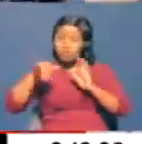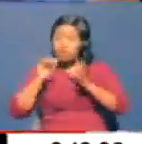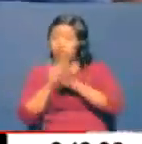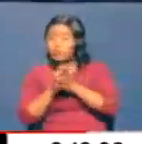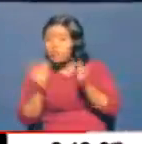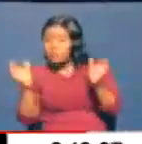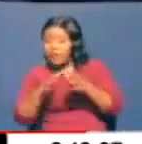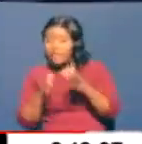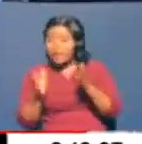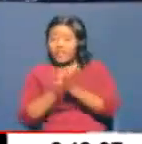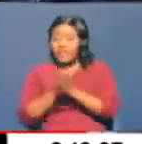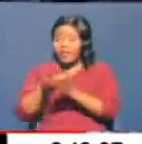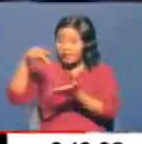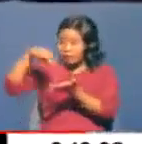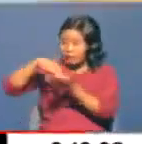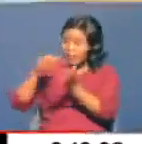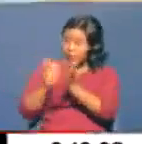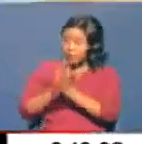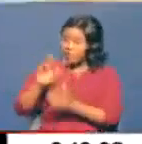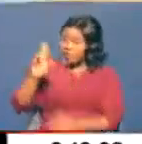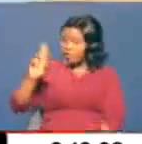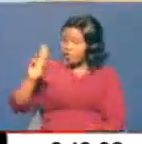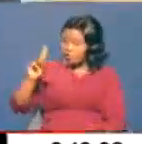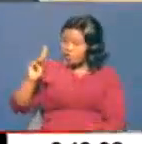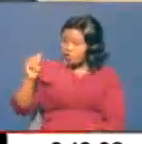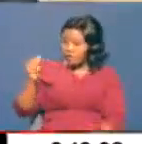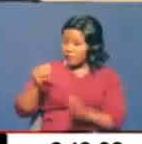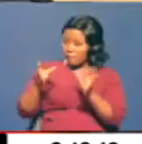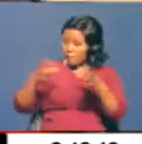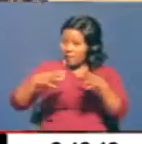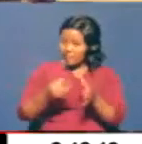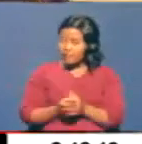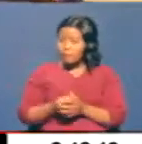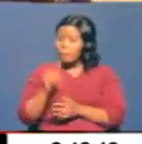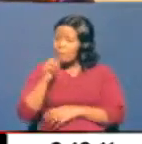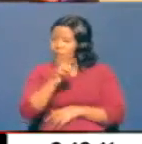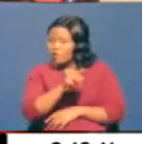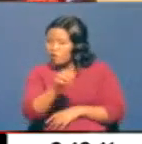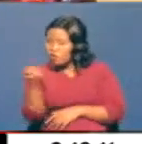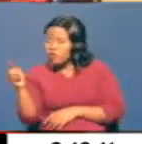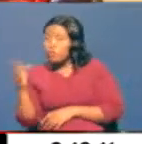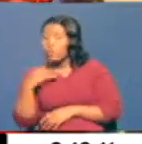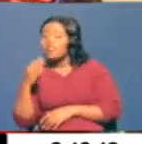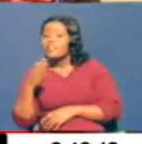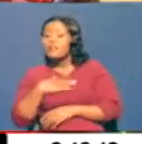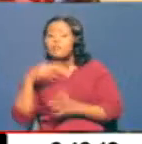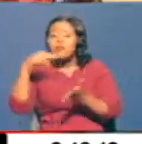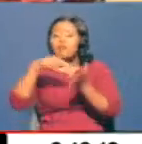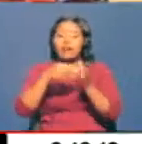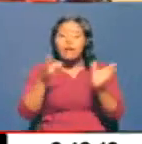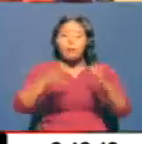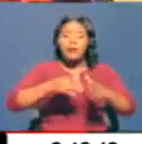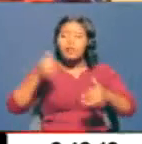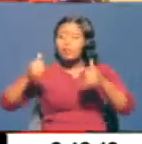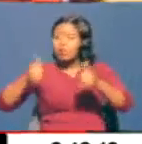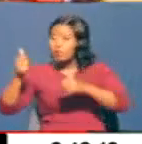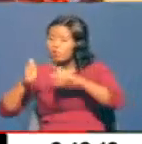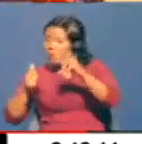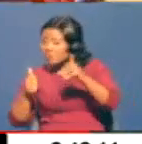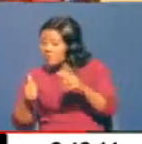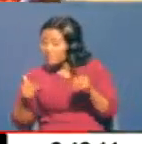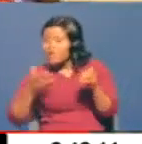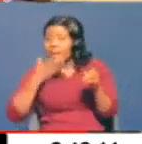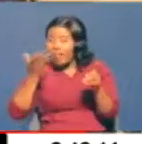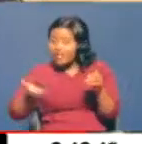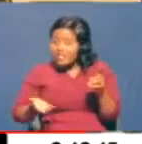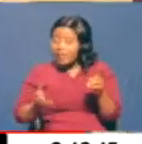United Democratic Alliance party ticket. Munataka nikuje na chama gani huku Kirinyaga? Nikuje na chama